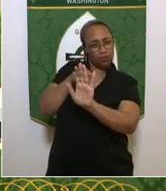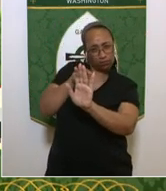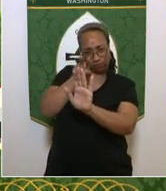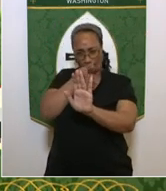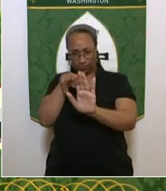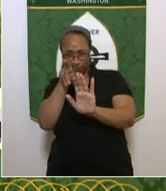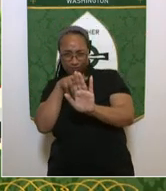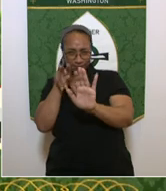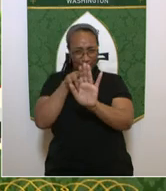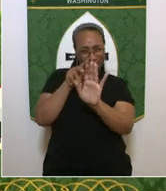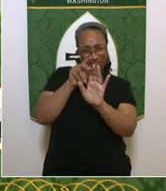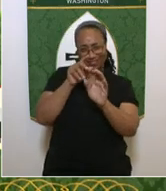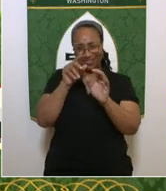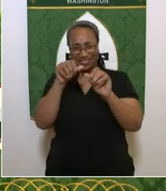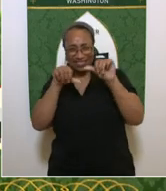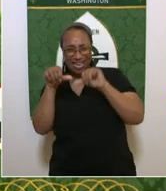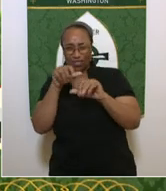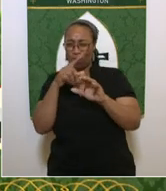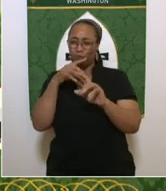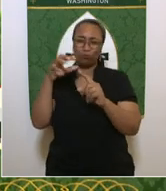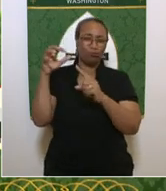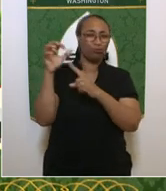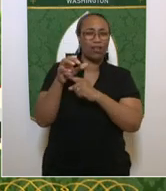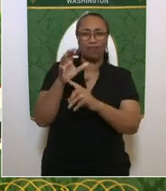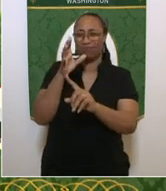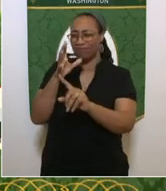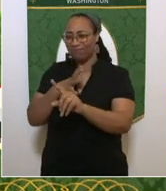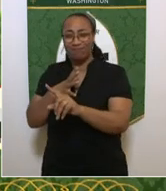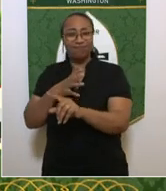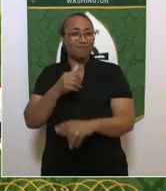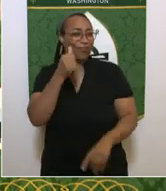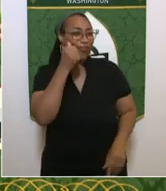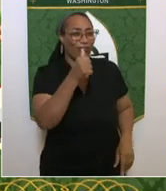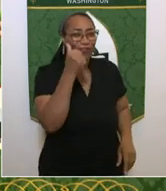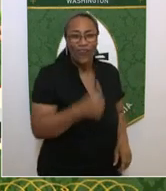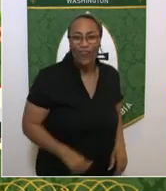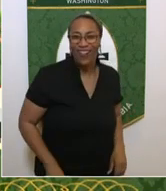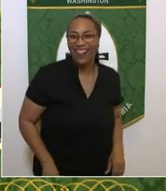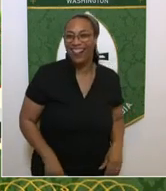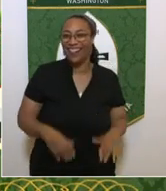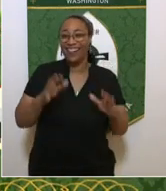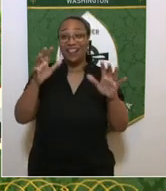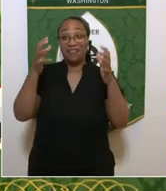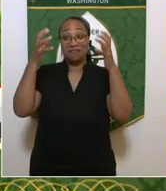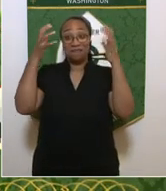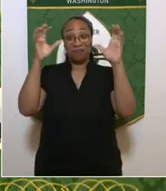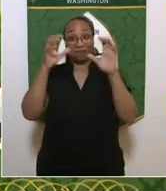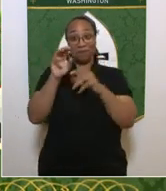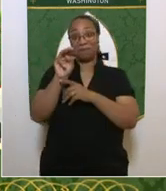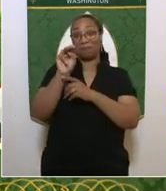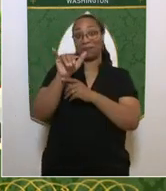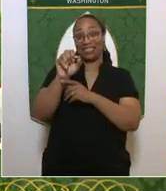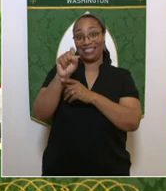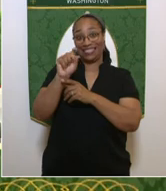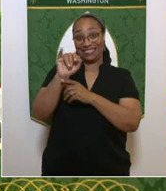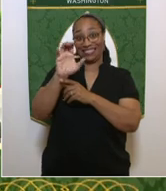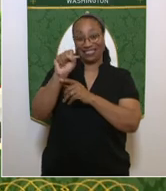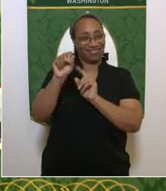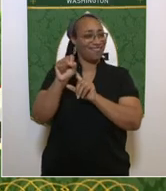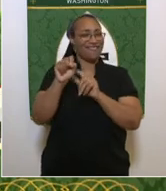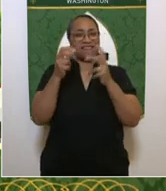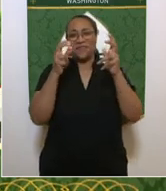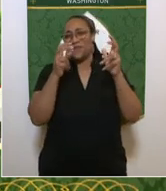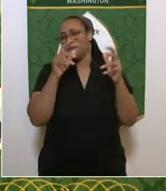for women. So we're excited about them. The Washington Mystics won the championship. So we have a fantastic